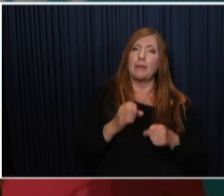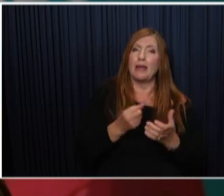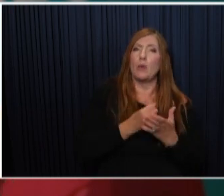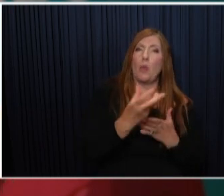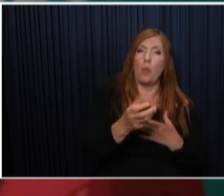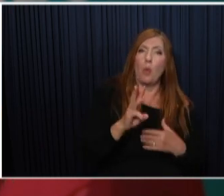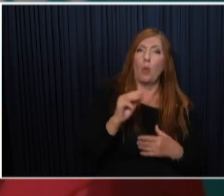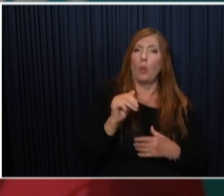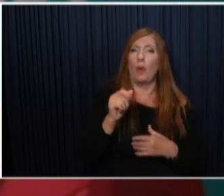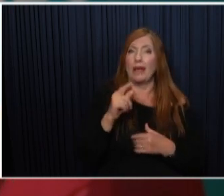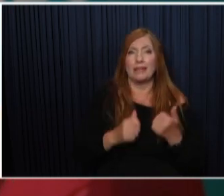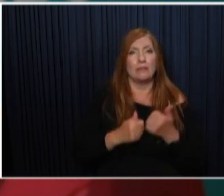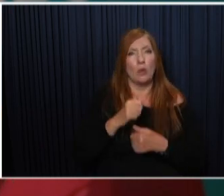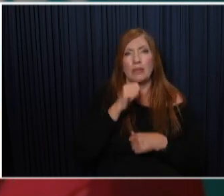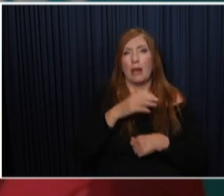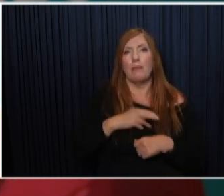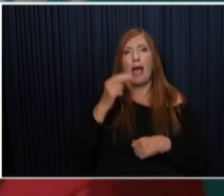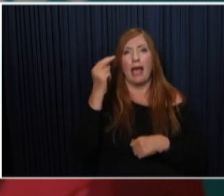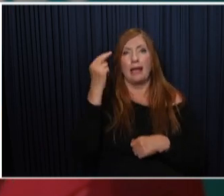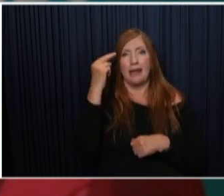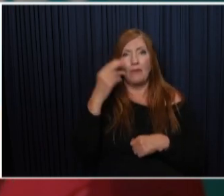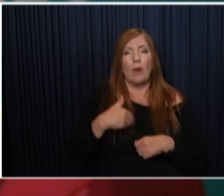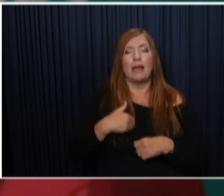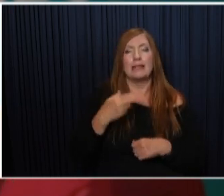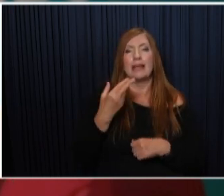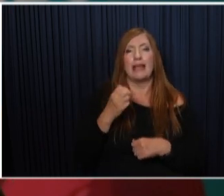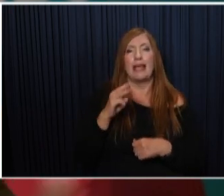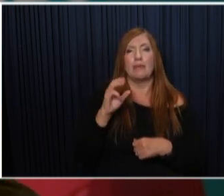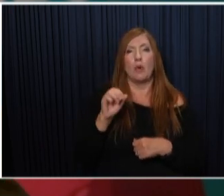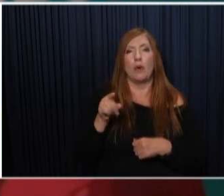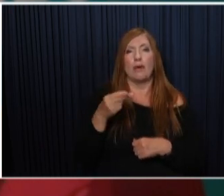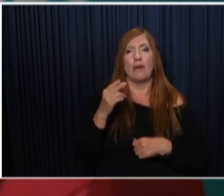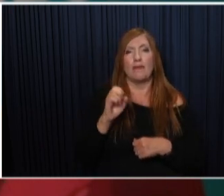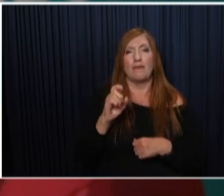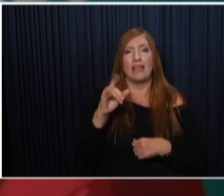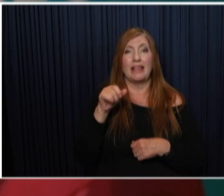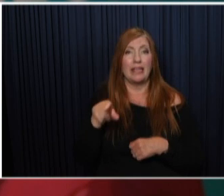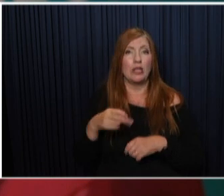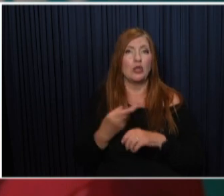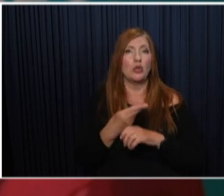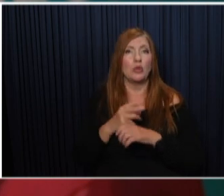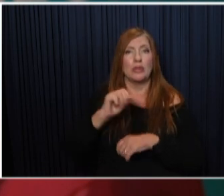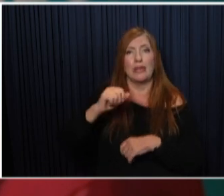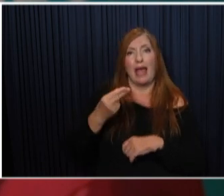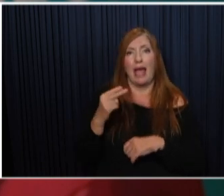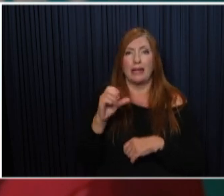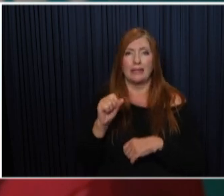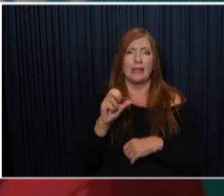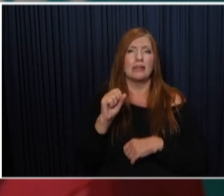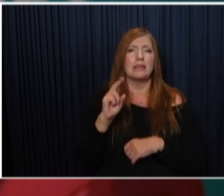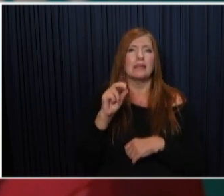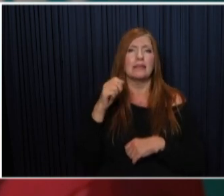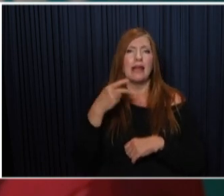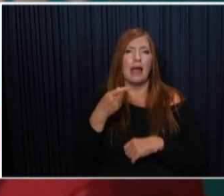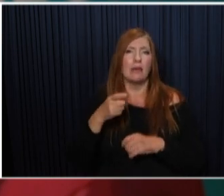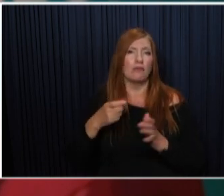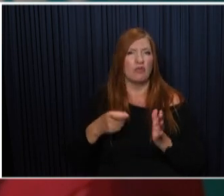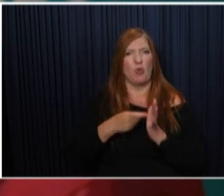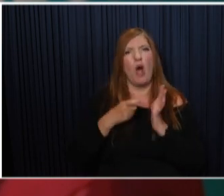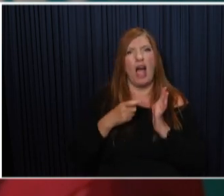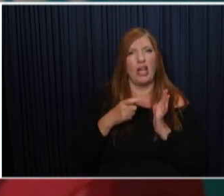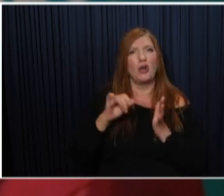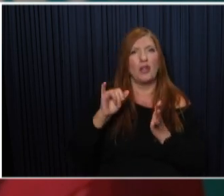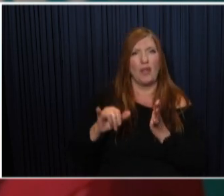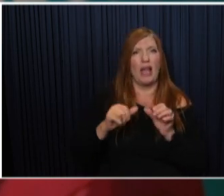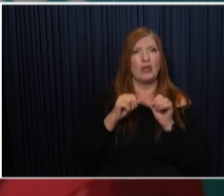nephew, has hemophilia, and he was on Axis, now SNAP, and he needed that immensely to keep going. It's